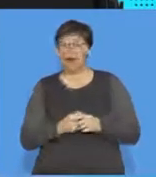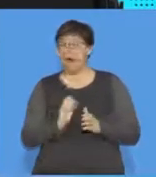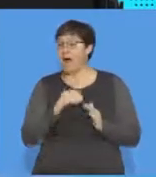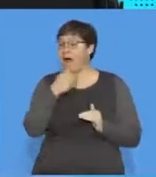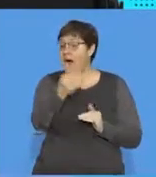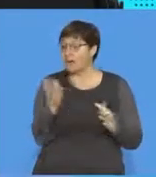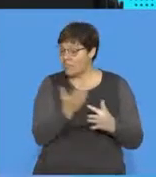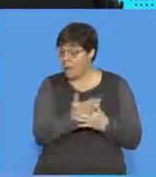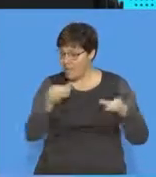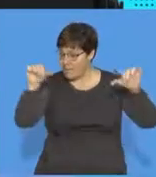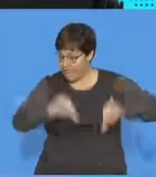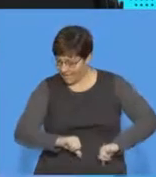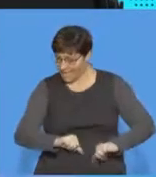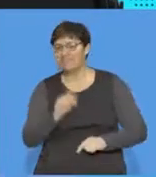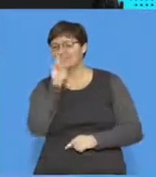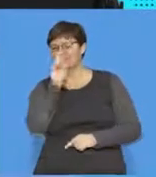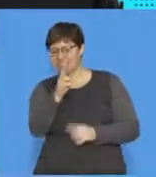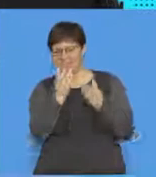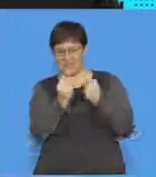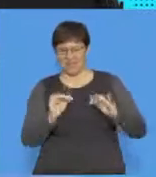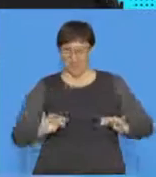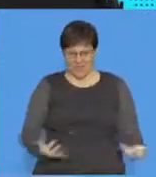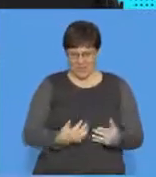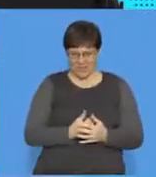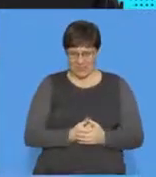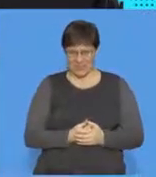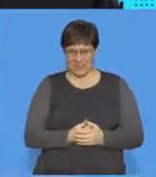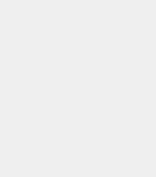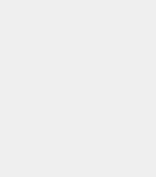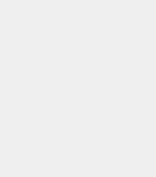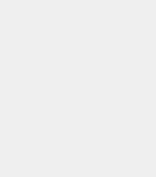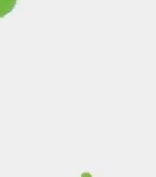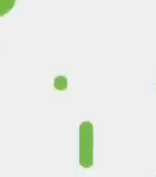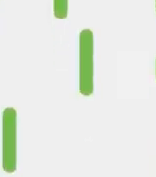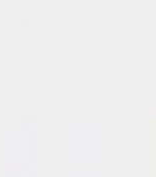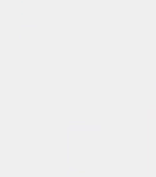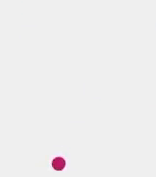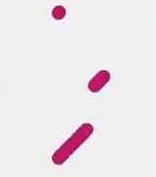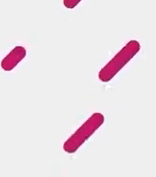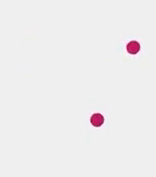we'll look at the solution to this question.